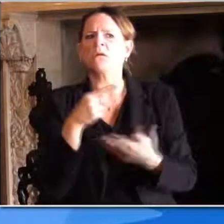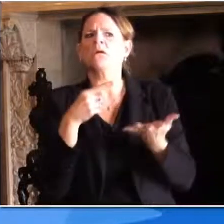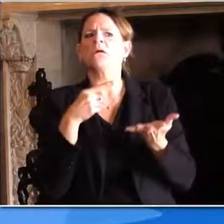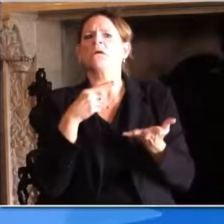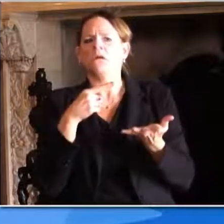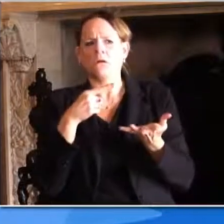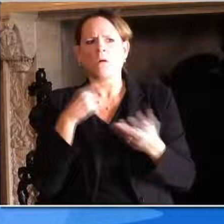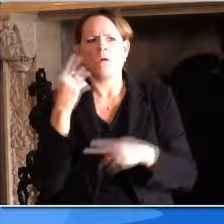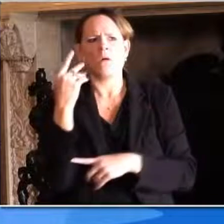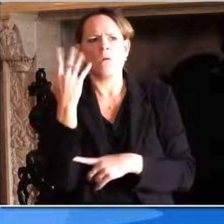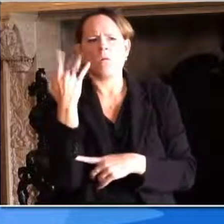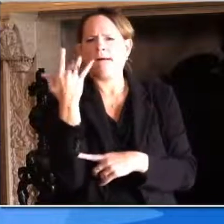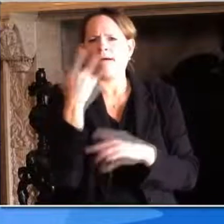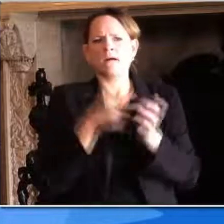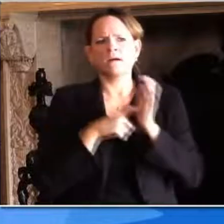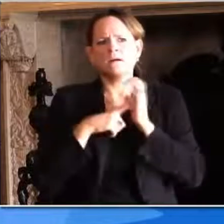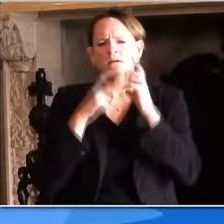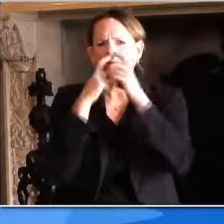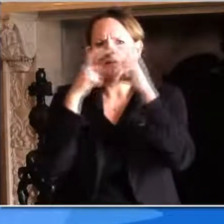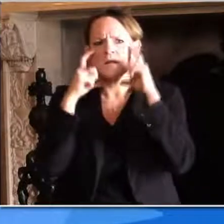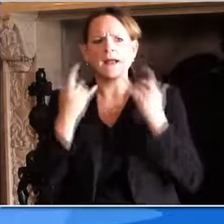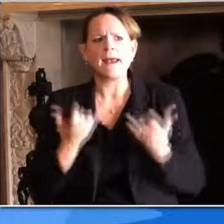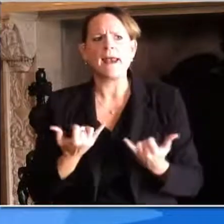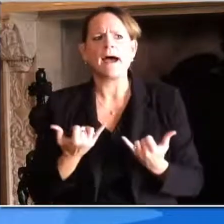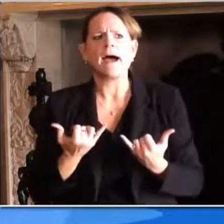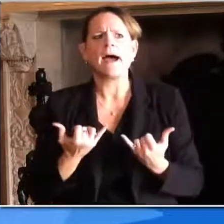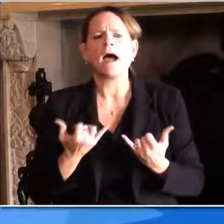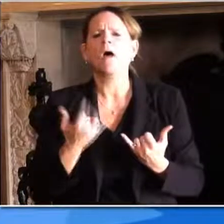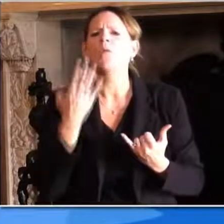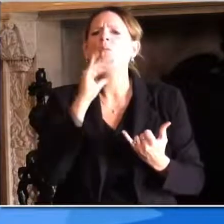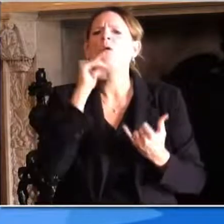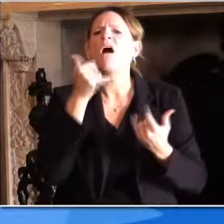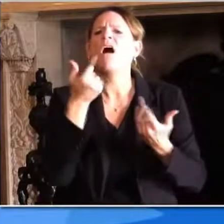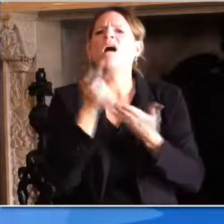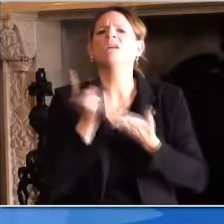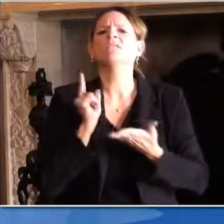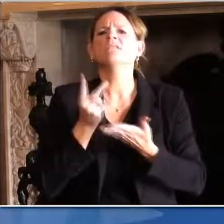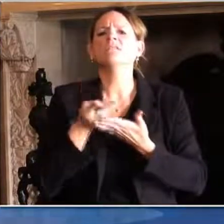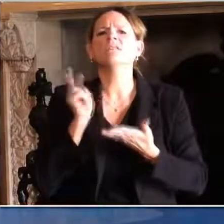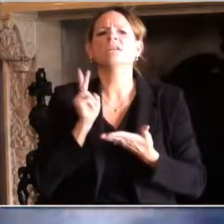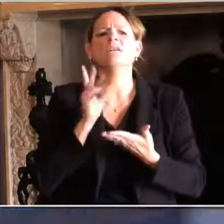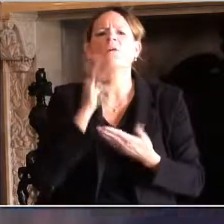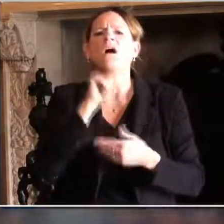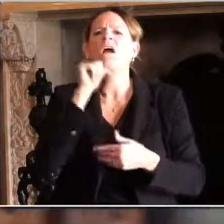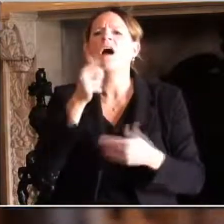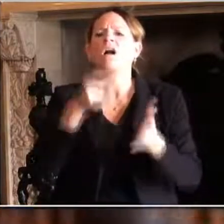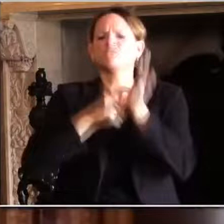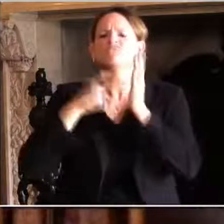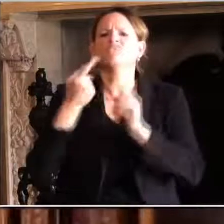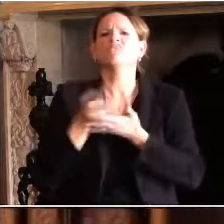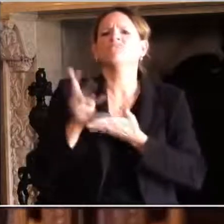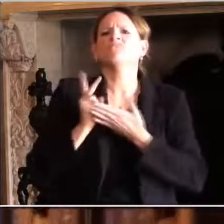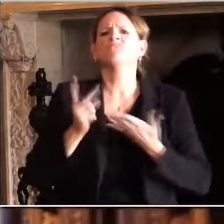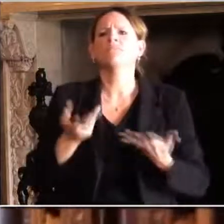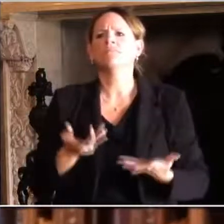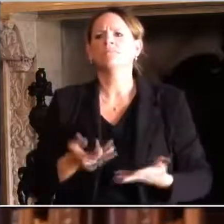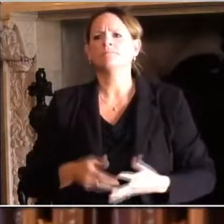today as opposed to, per se, weeks ago? Thank you. Sure. This is Ryan Nelson-Stewart